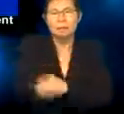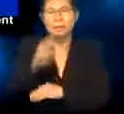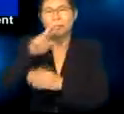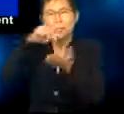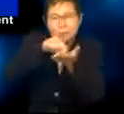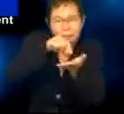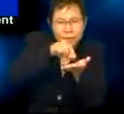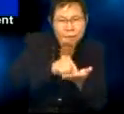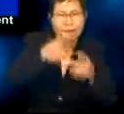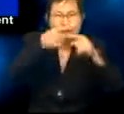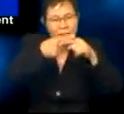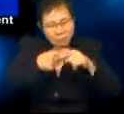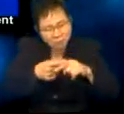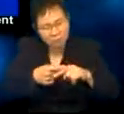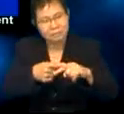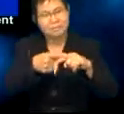Inside matter are